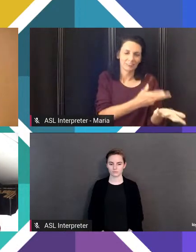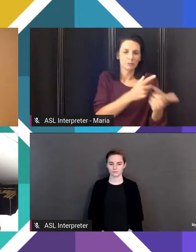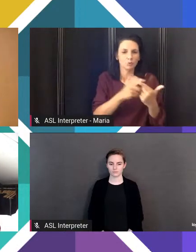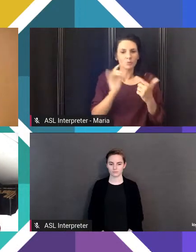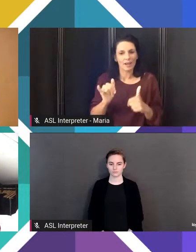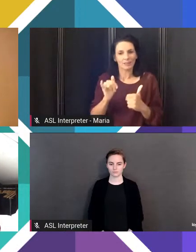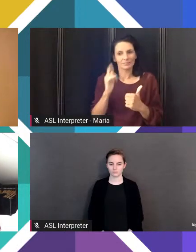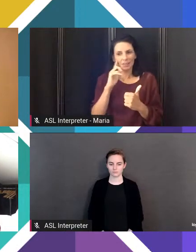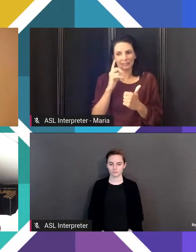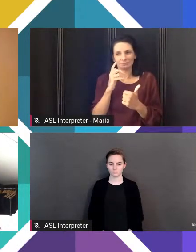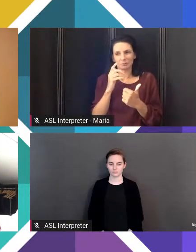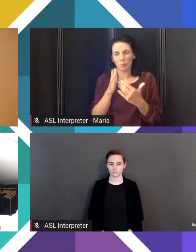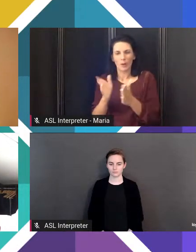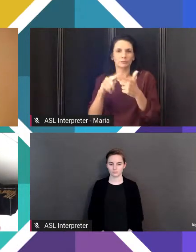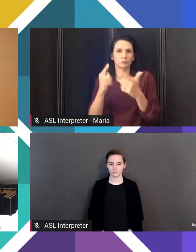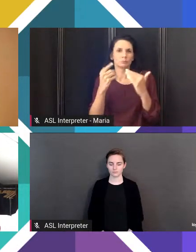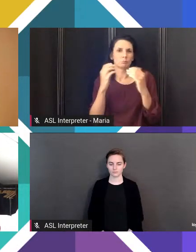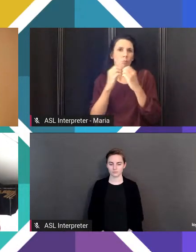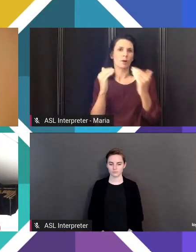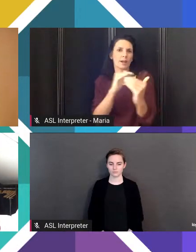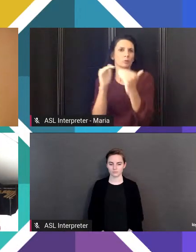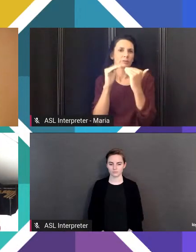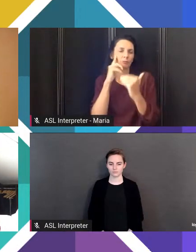to more equity for our artists.